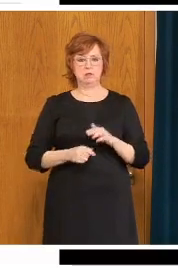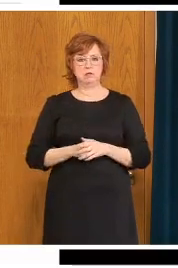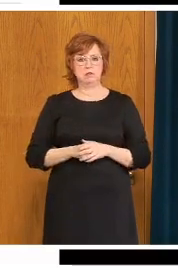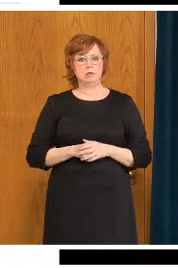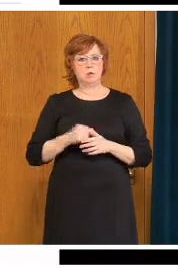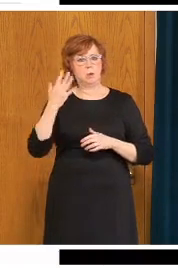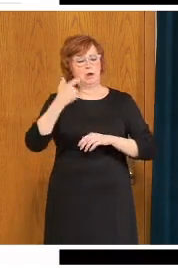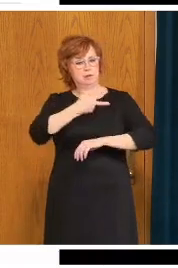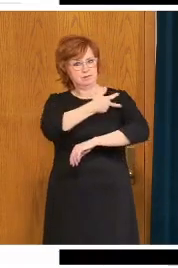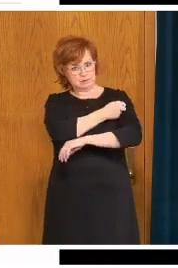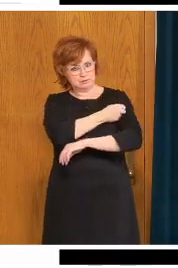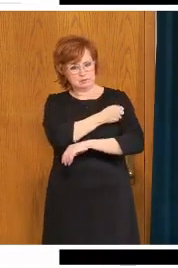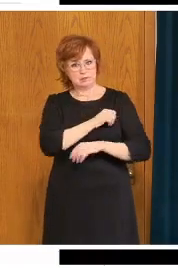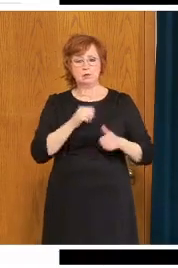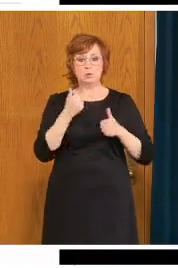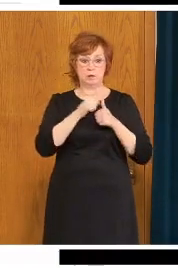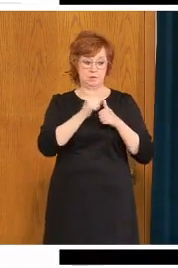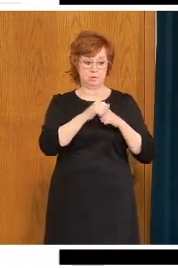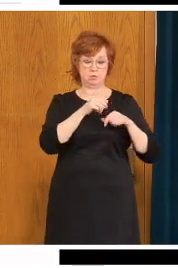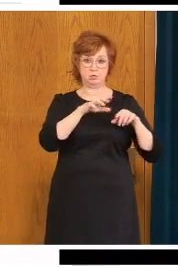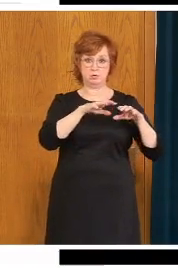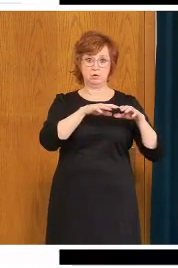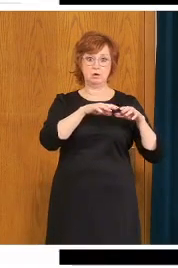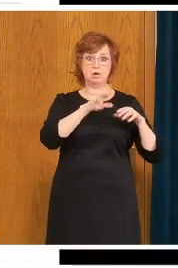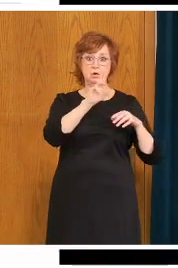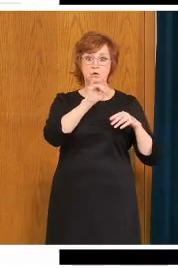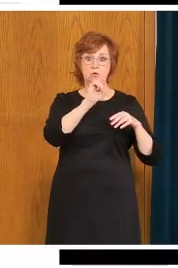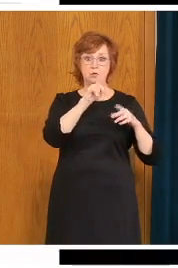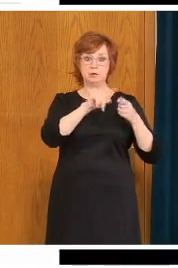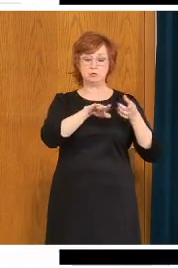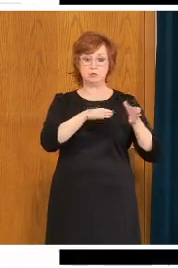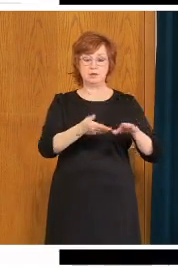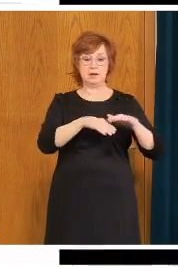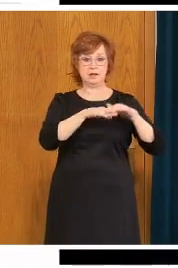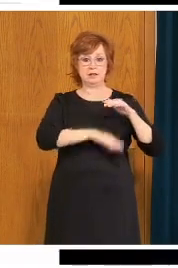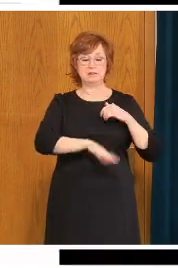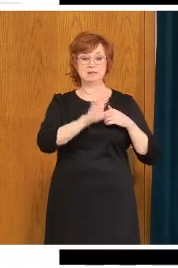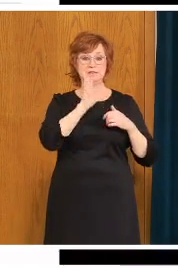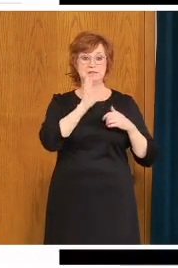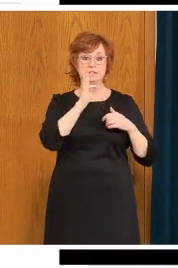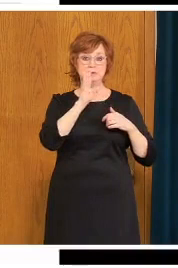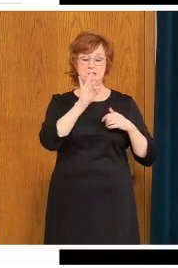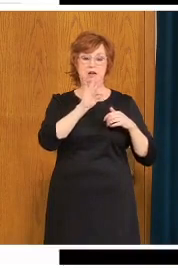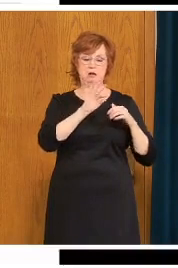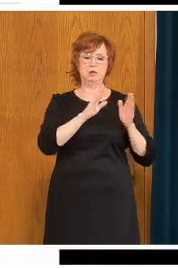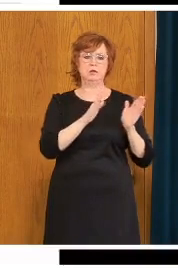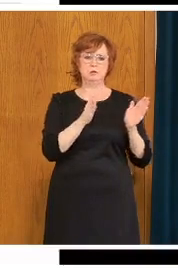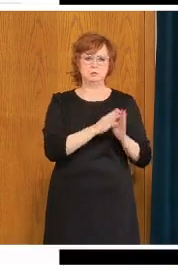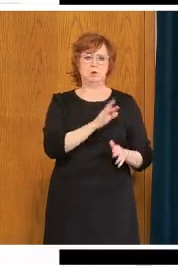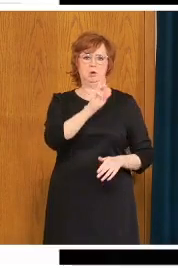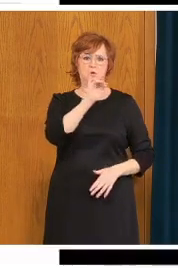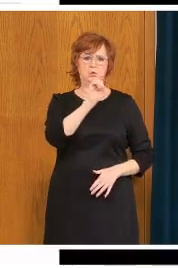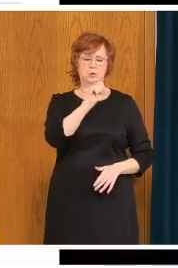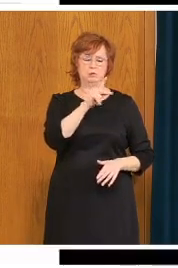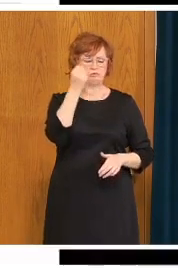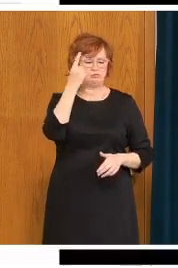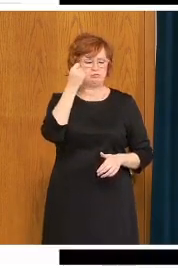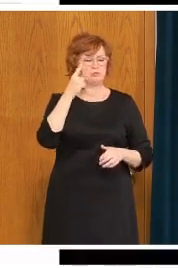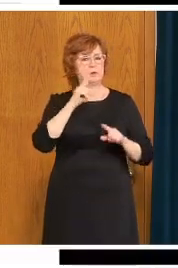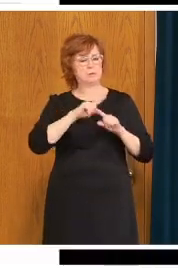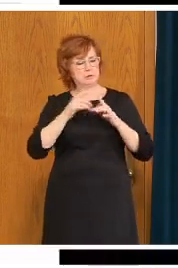lower in under 69, it's still there, and variants of concern are more transmissible. In some ways, could be